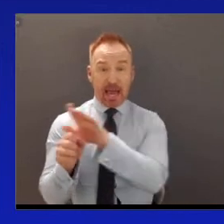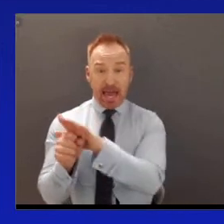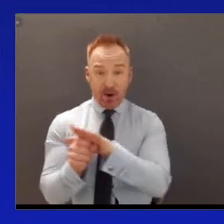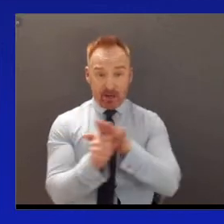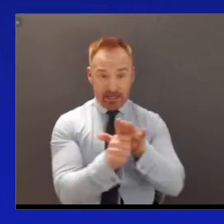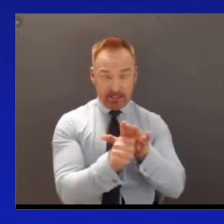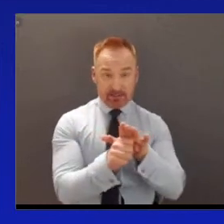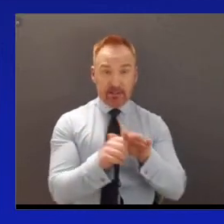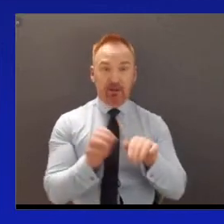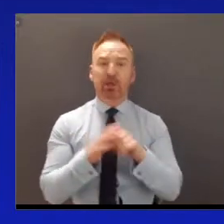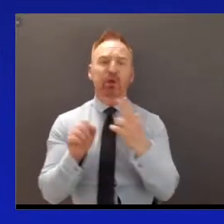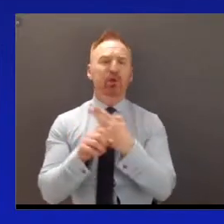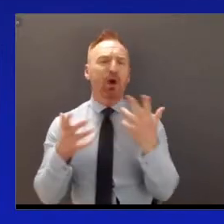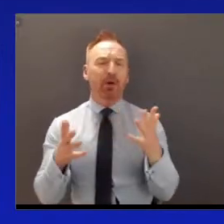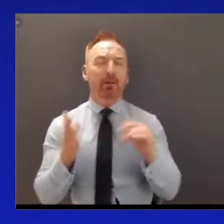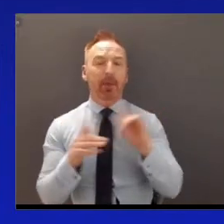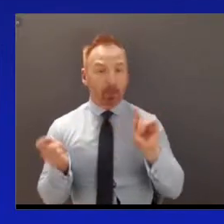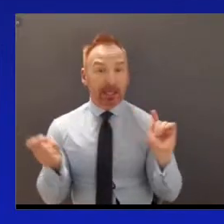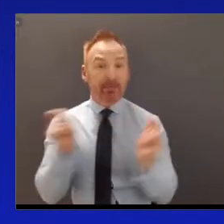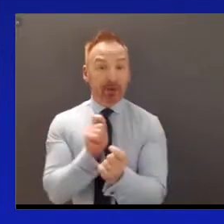them very quickly and efficiently.